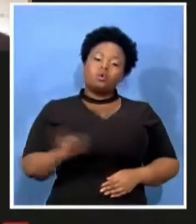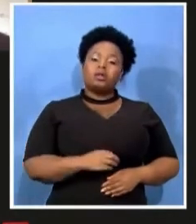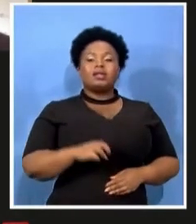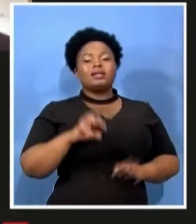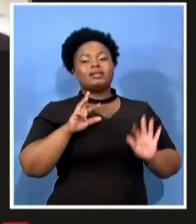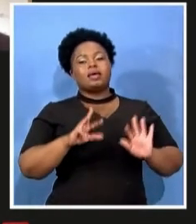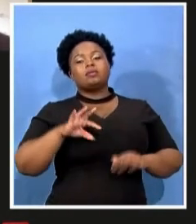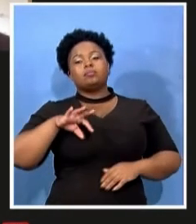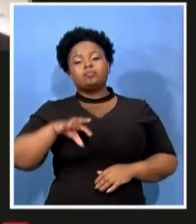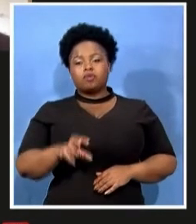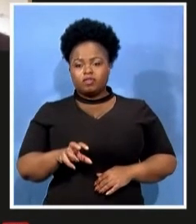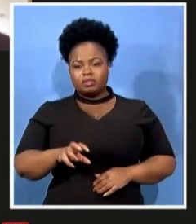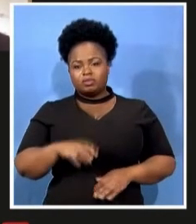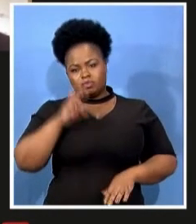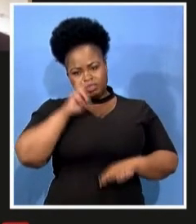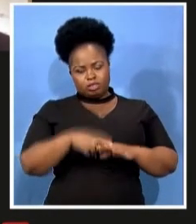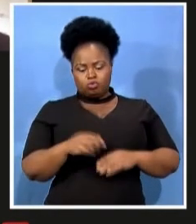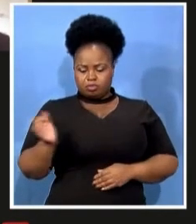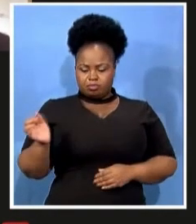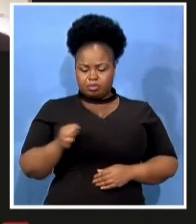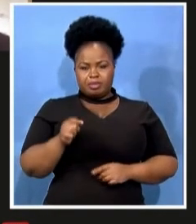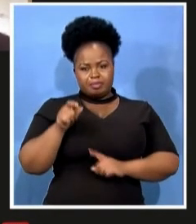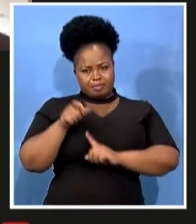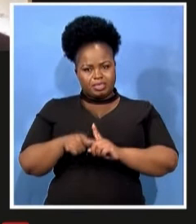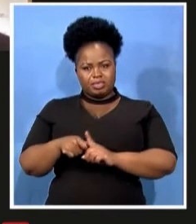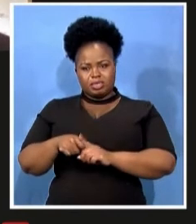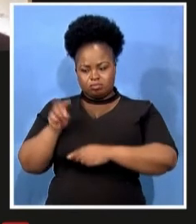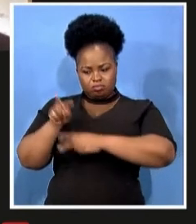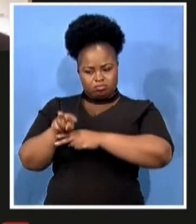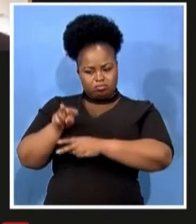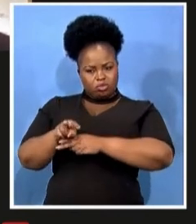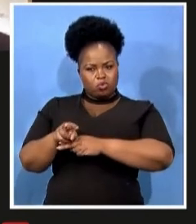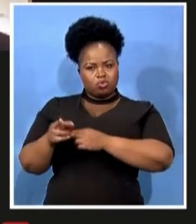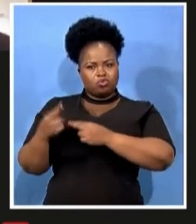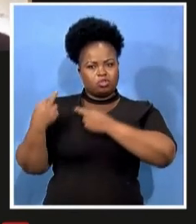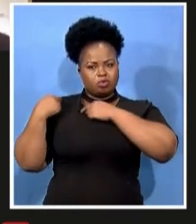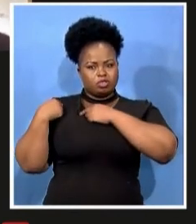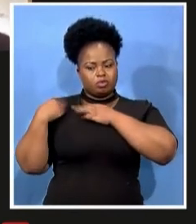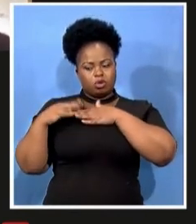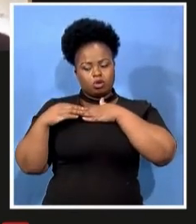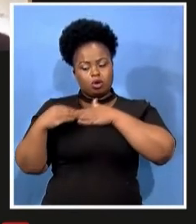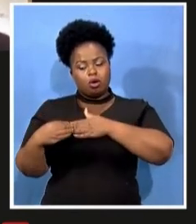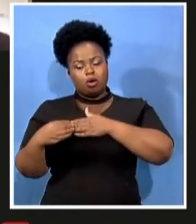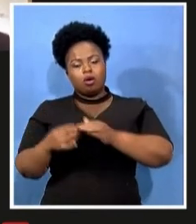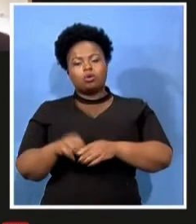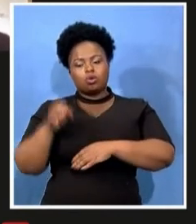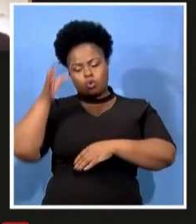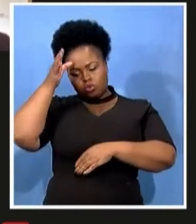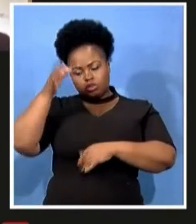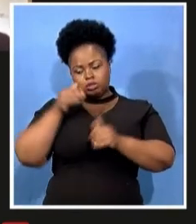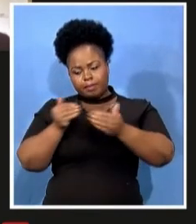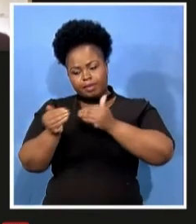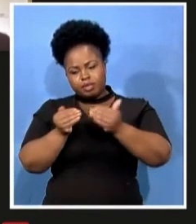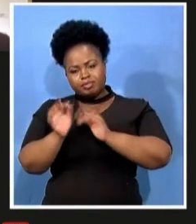to deal with the cold chain management. And so that's the other issue. Then we have to deal with the